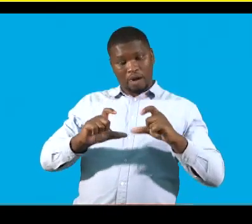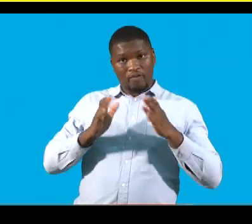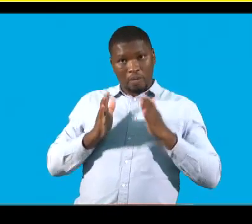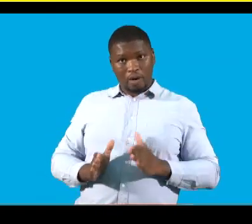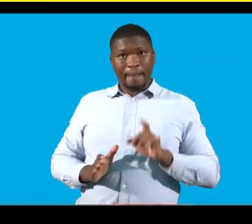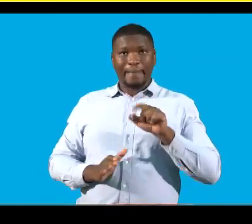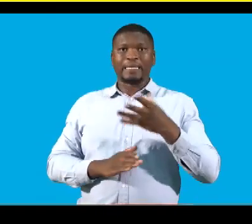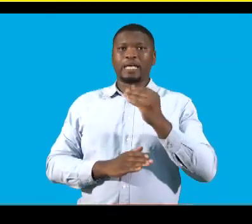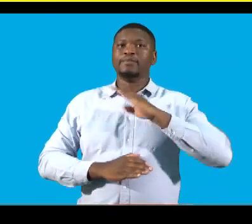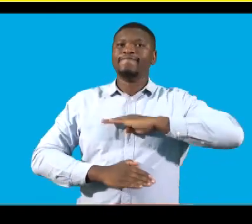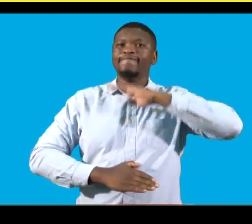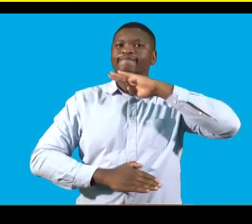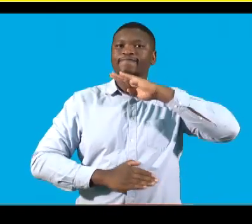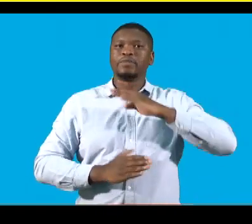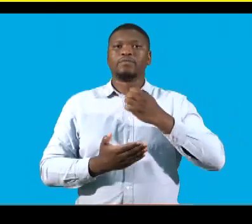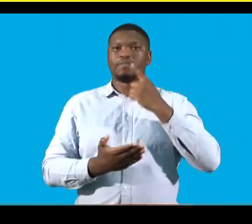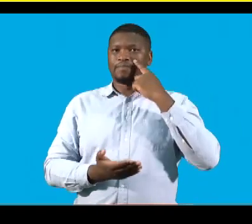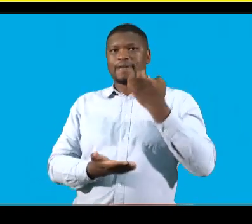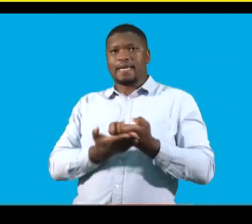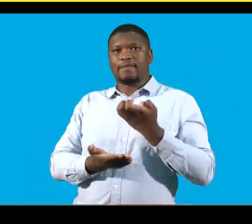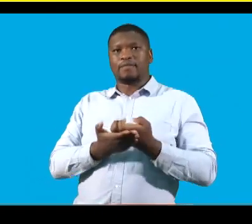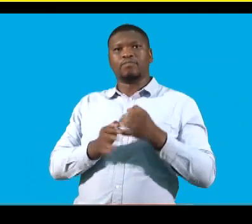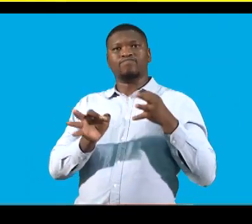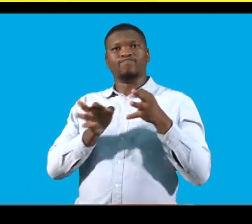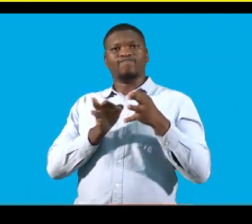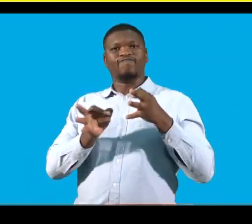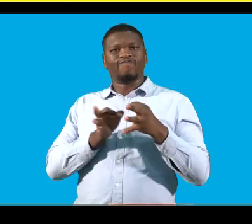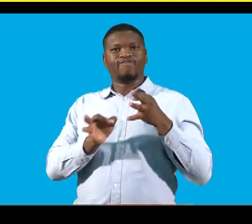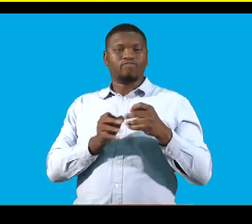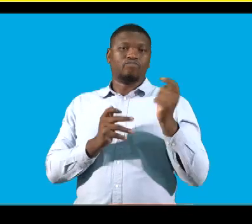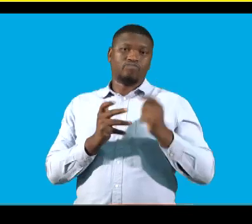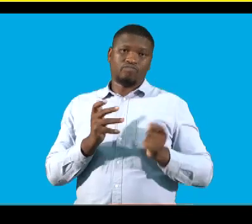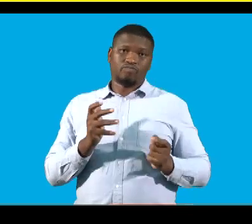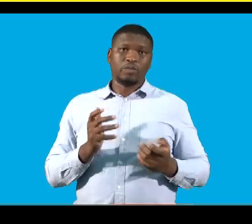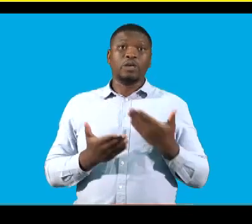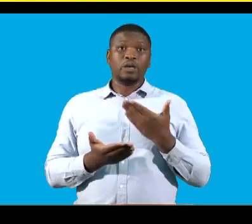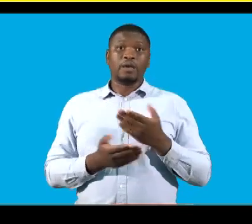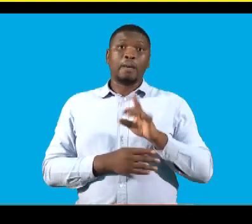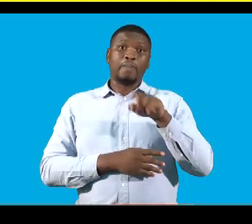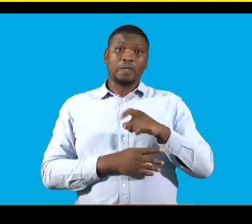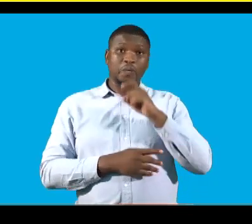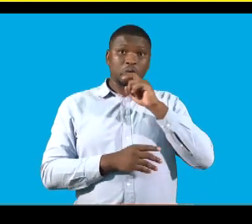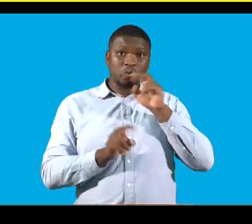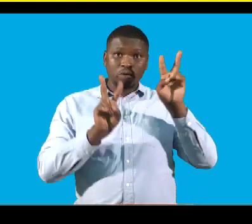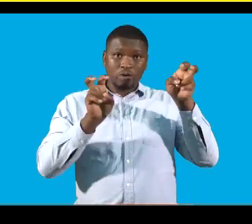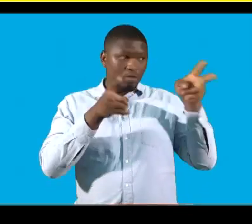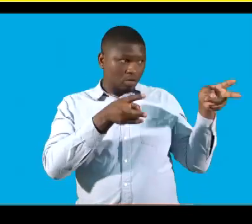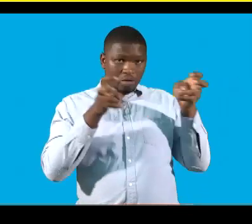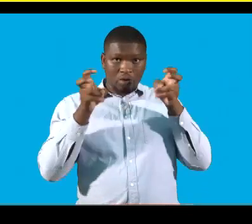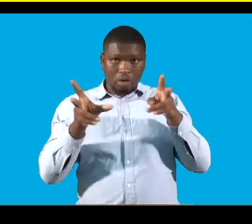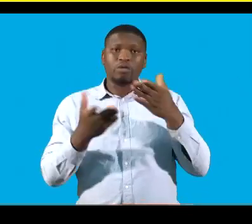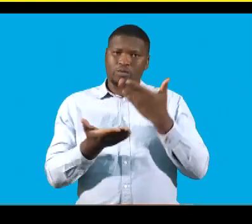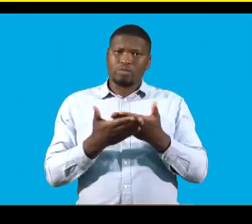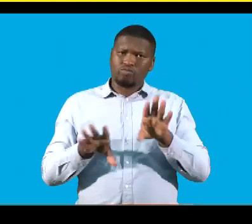body paragraphs there is sufficient evidence to support your claims. You must also use quotations from the novel if